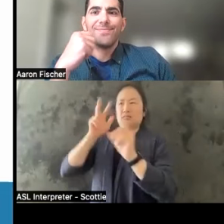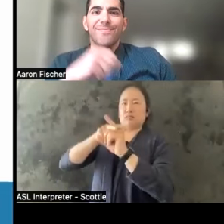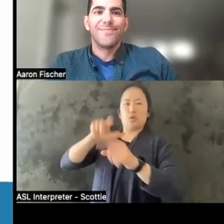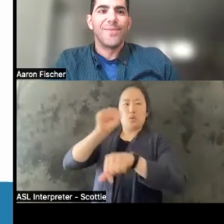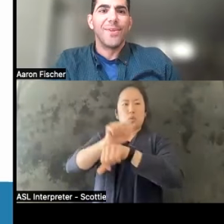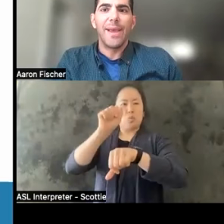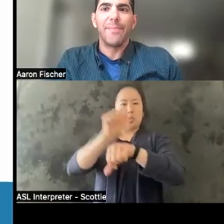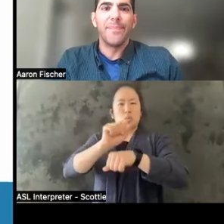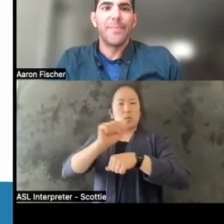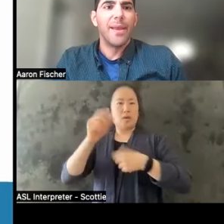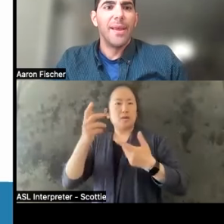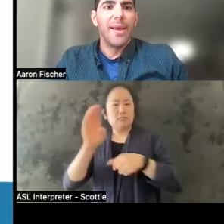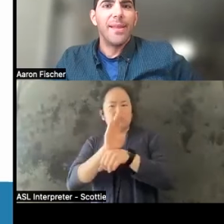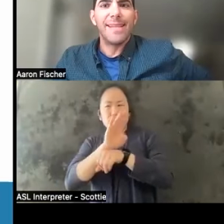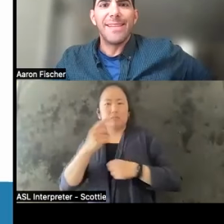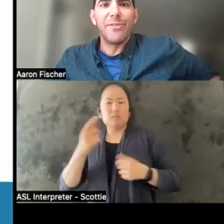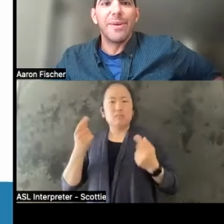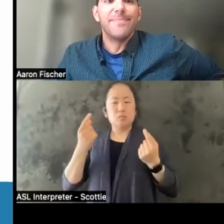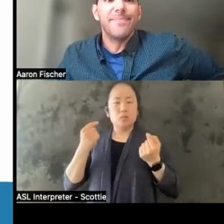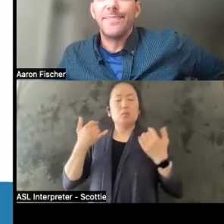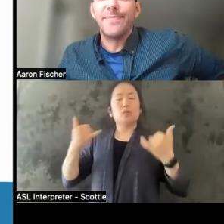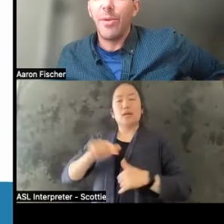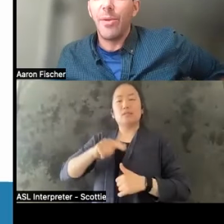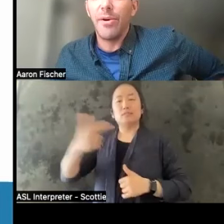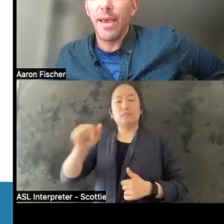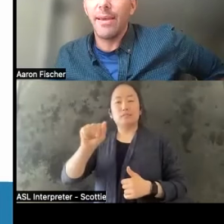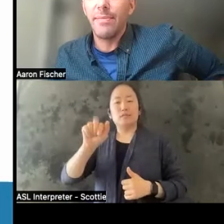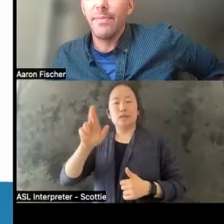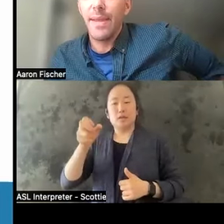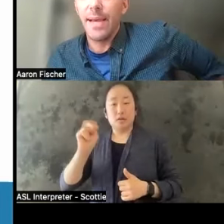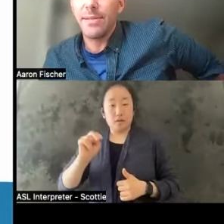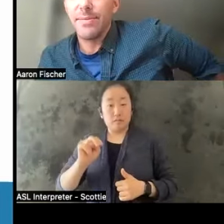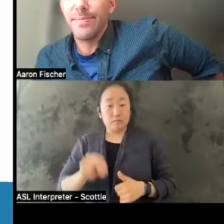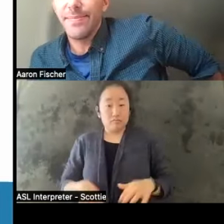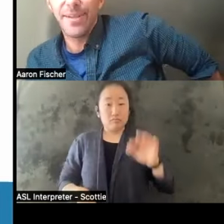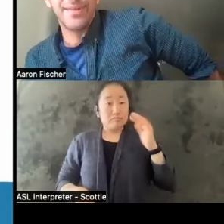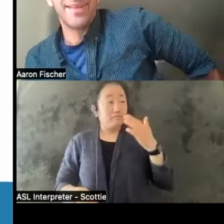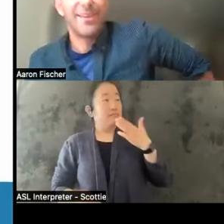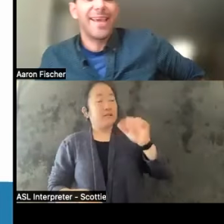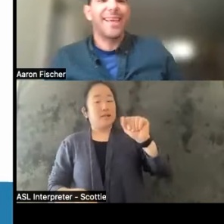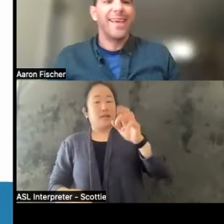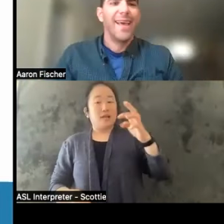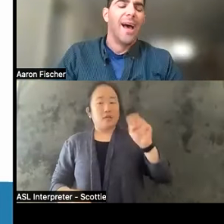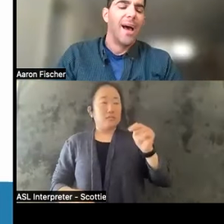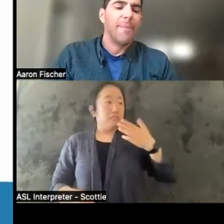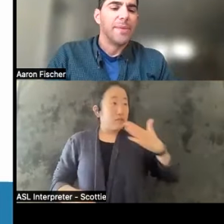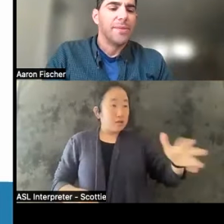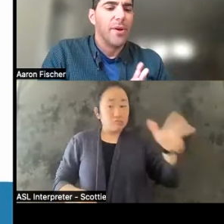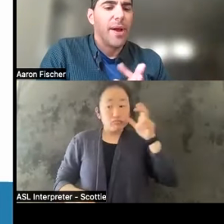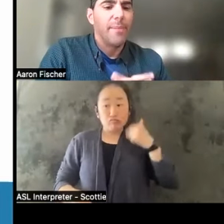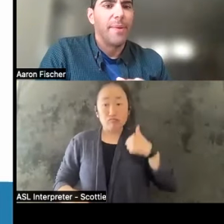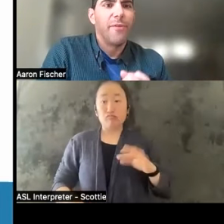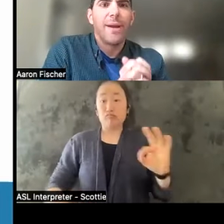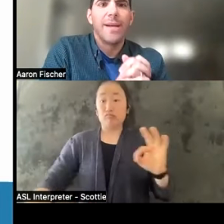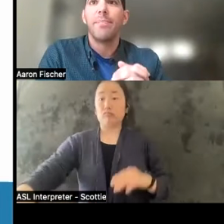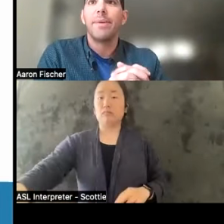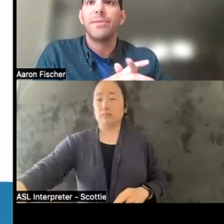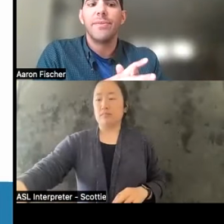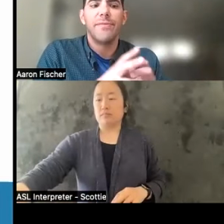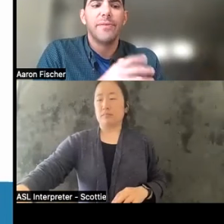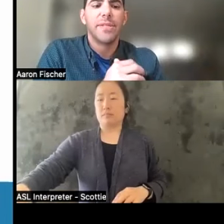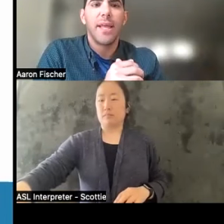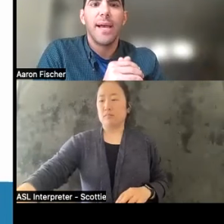Okay. Thanks, everyone. Can you hear me okay? Yes? Good, thank you, Katie. So before I